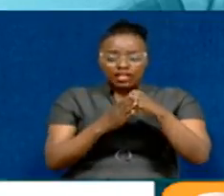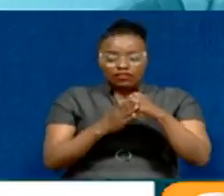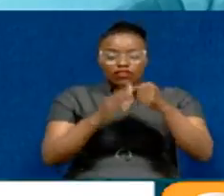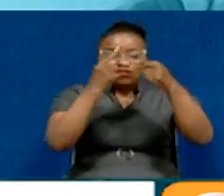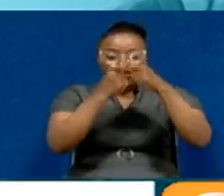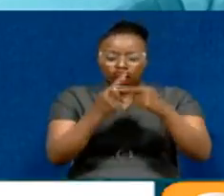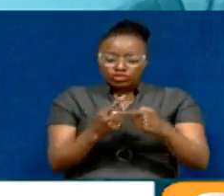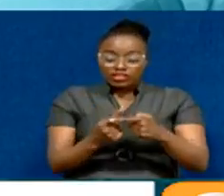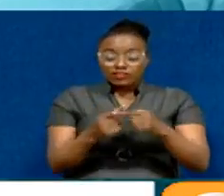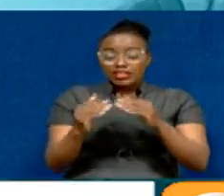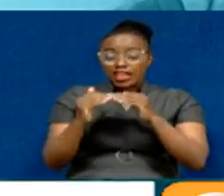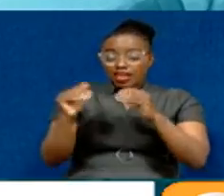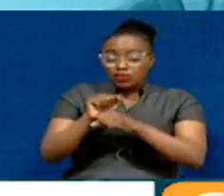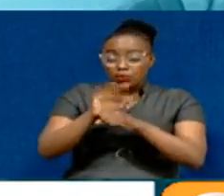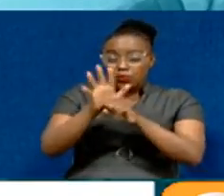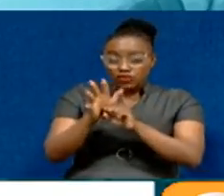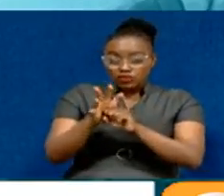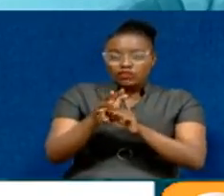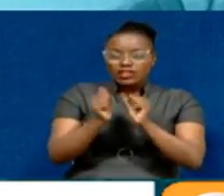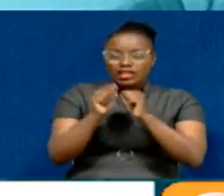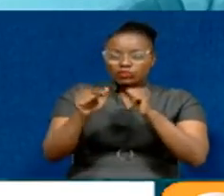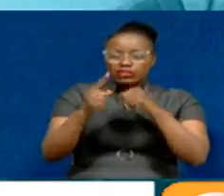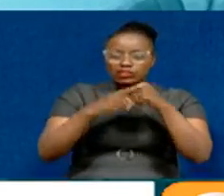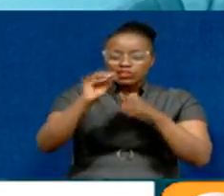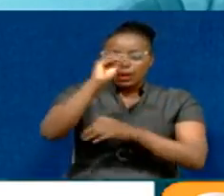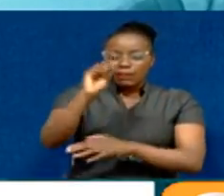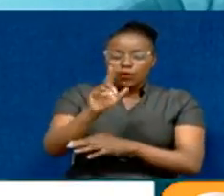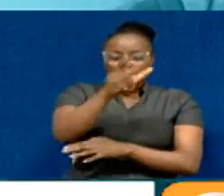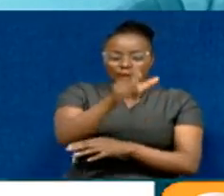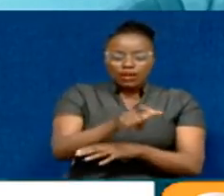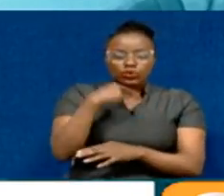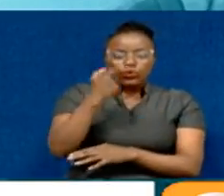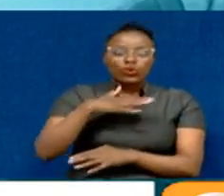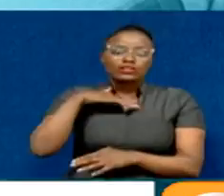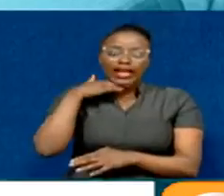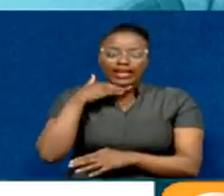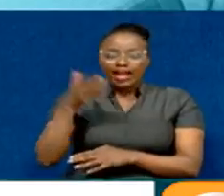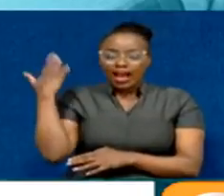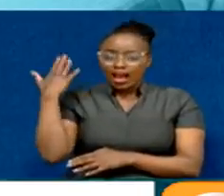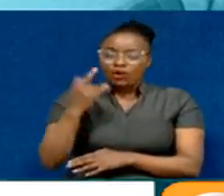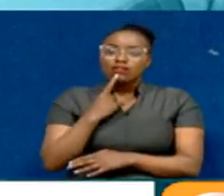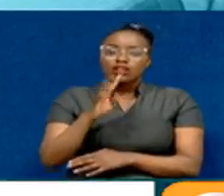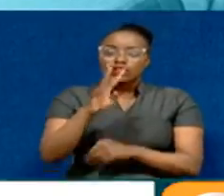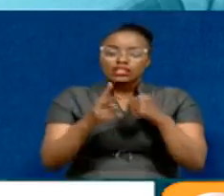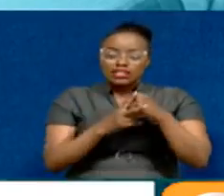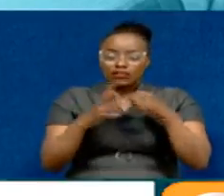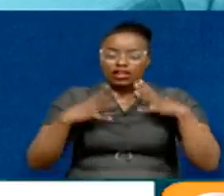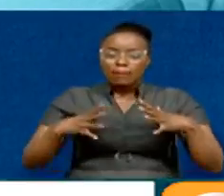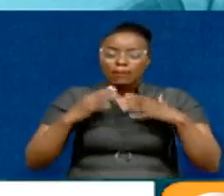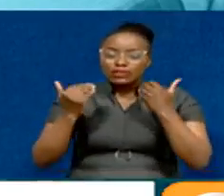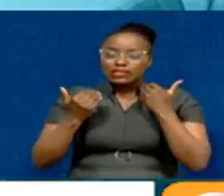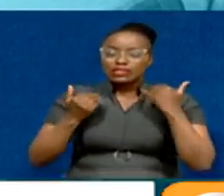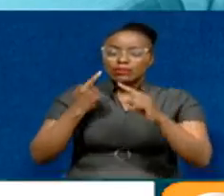7,529, yielding a positivity rate of 10.6%. One patient was also classified as a late death report. 147 patients